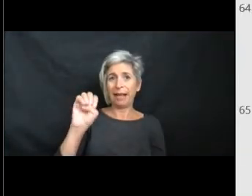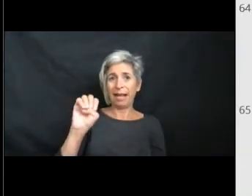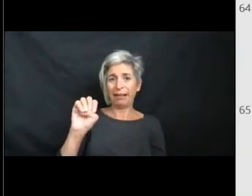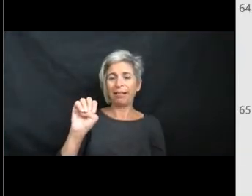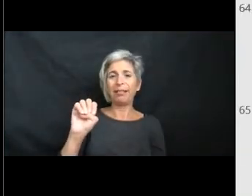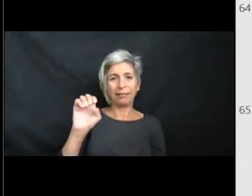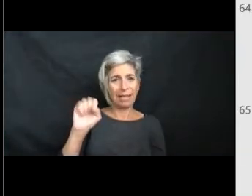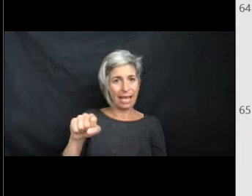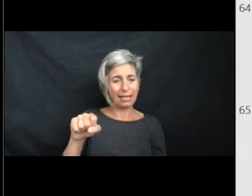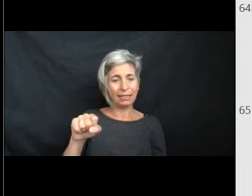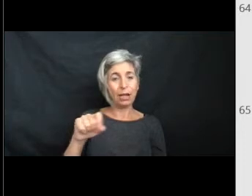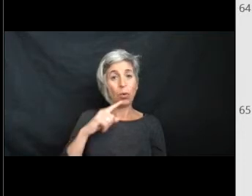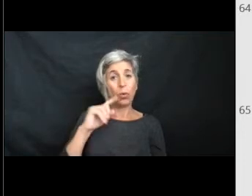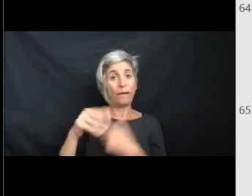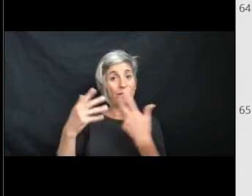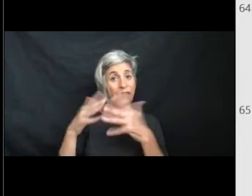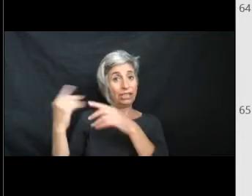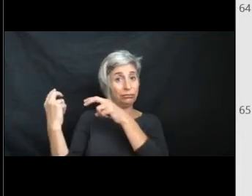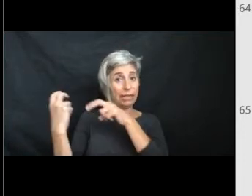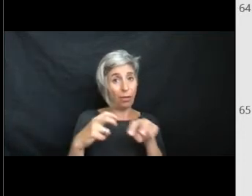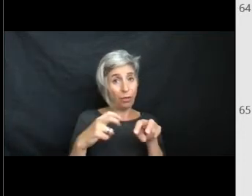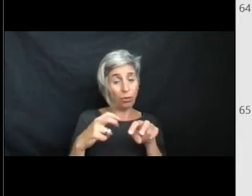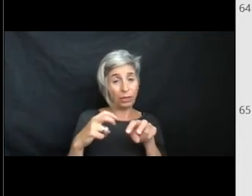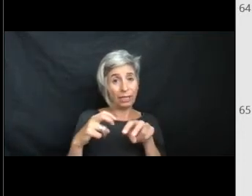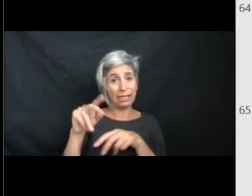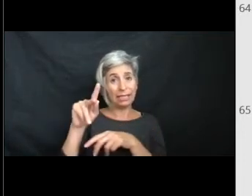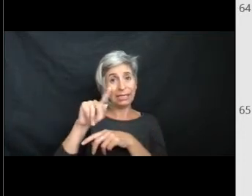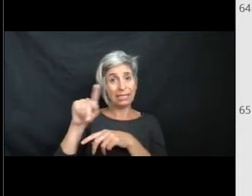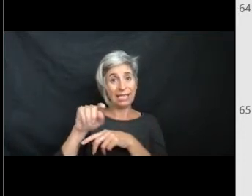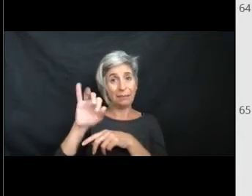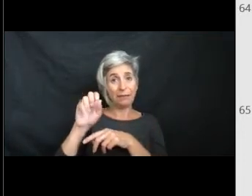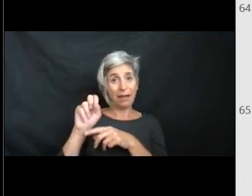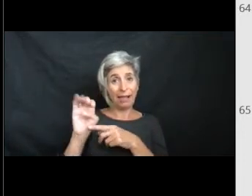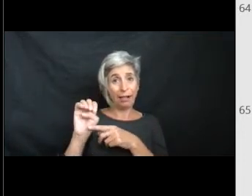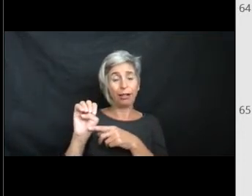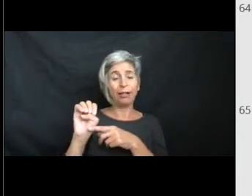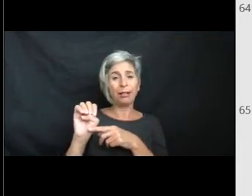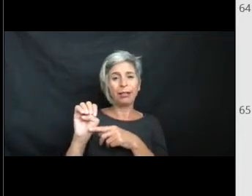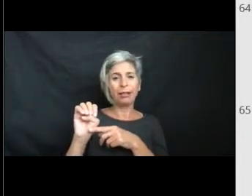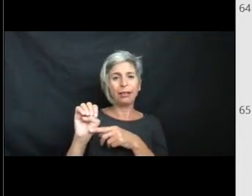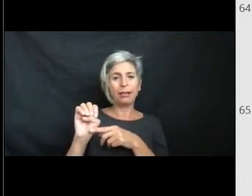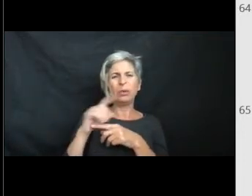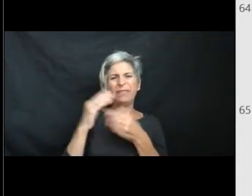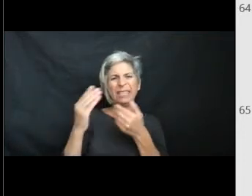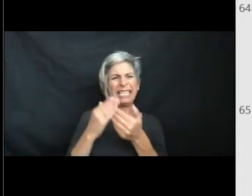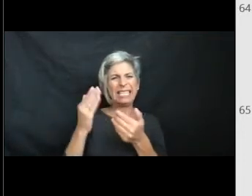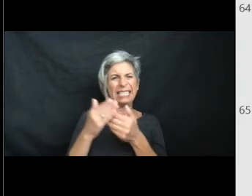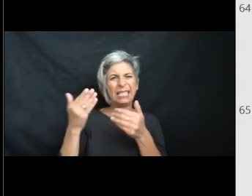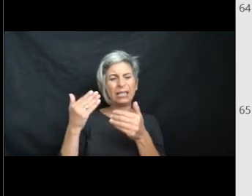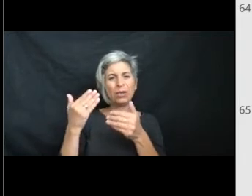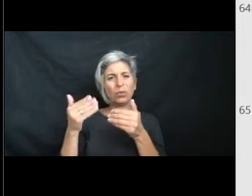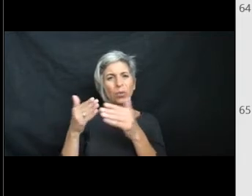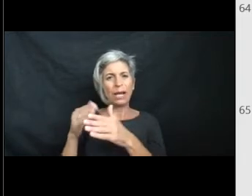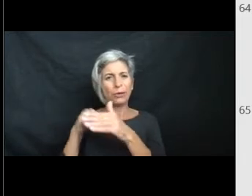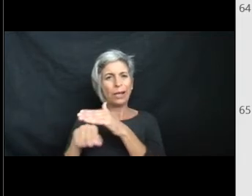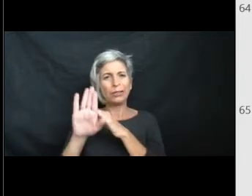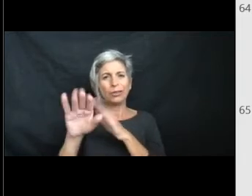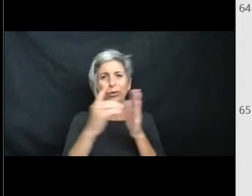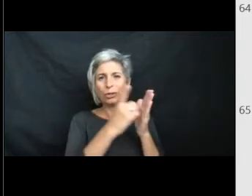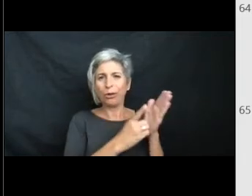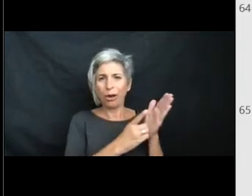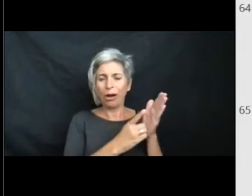Once the zip file has been downloaded to your computer, we have a very easy way for you to access your drawings. You unzip that